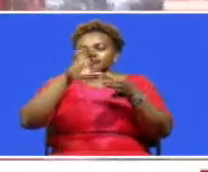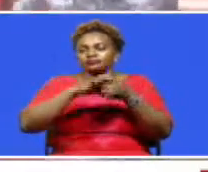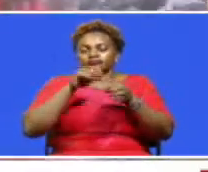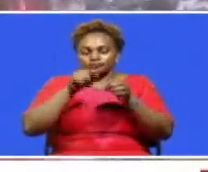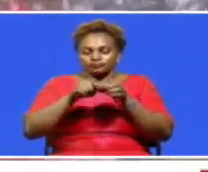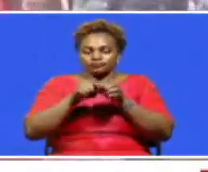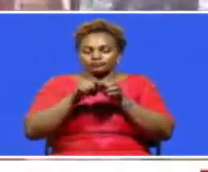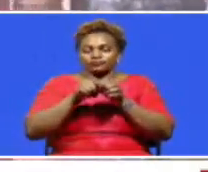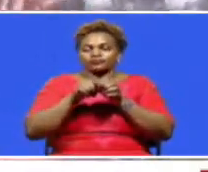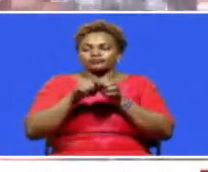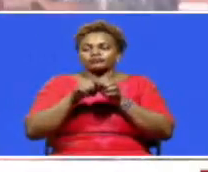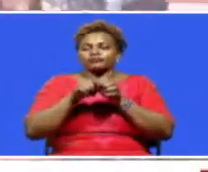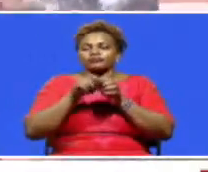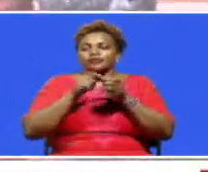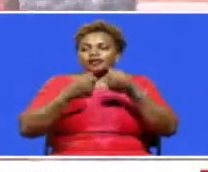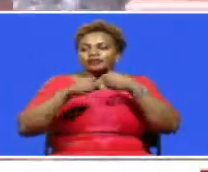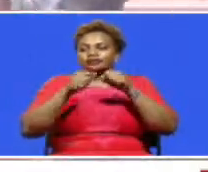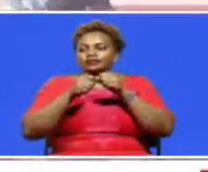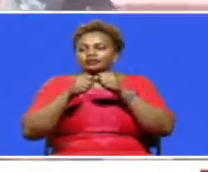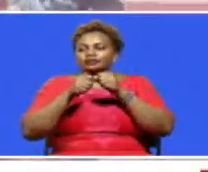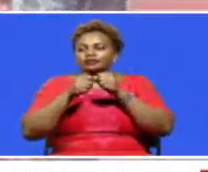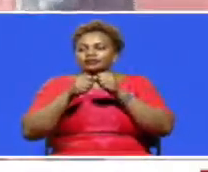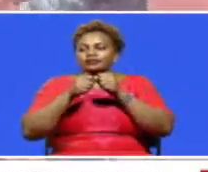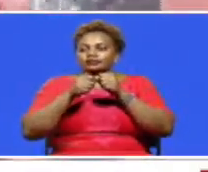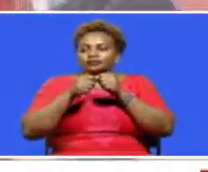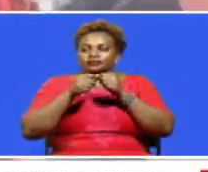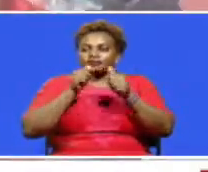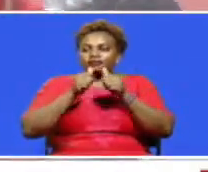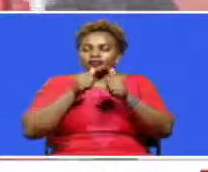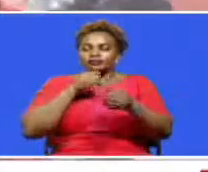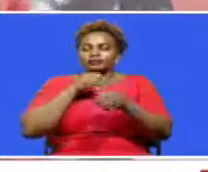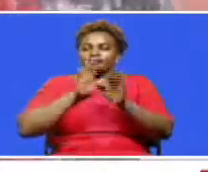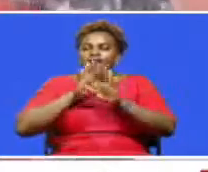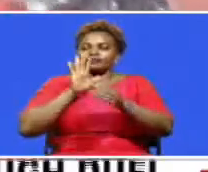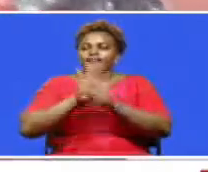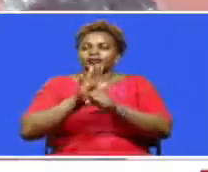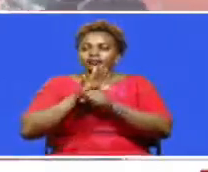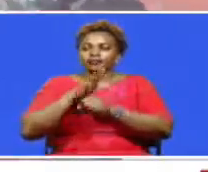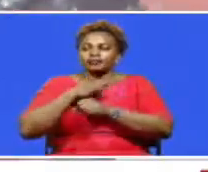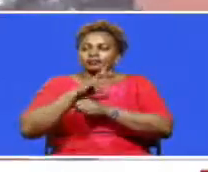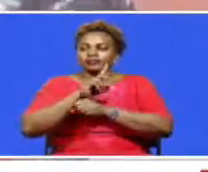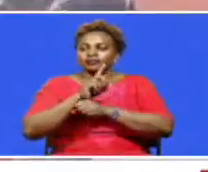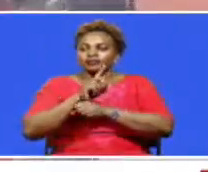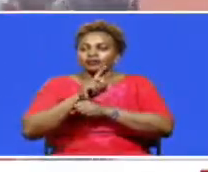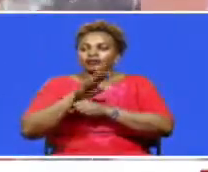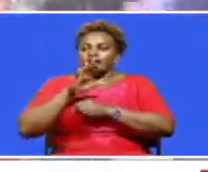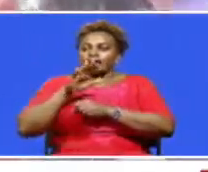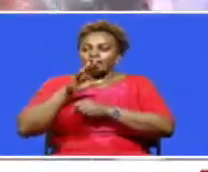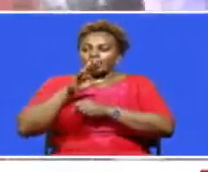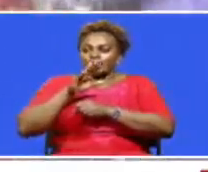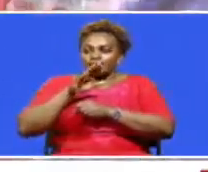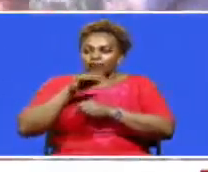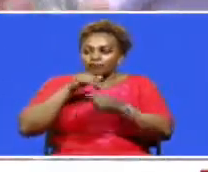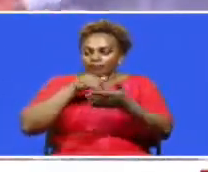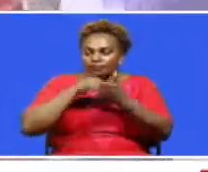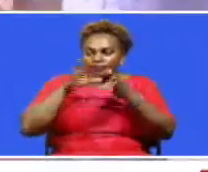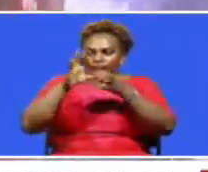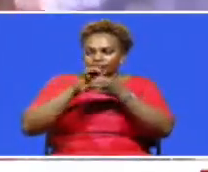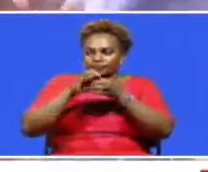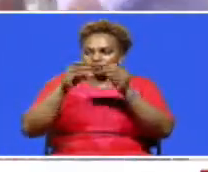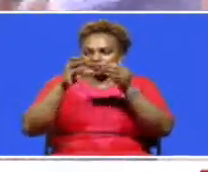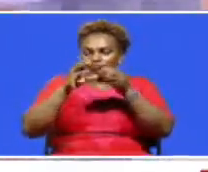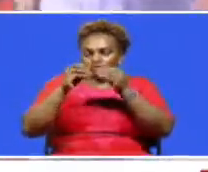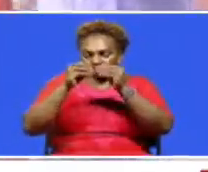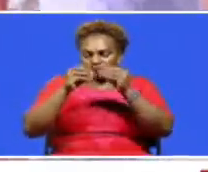race. But it is the activities involving the gubernatorial aspirants that has left tongues wagging. Mother Karua has been involved in unity